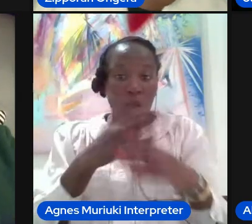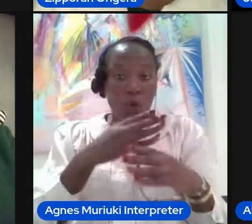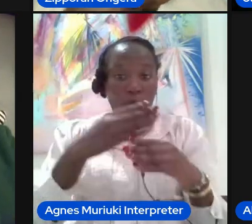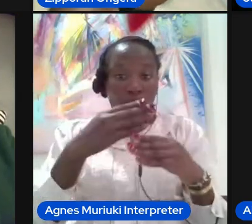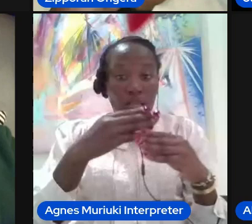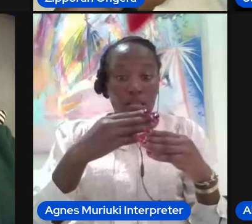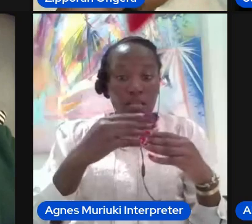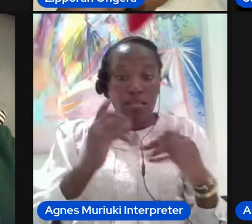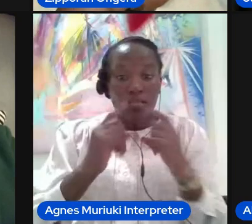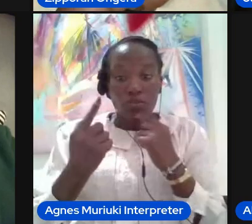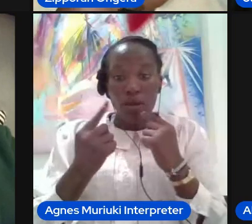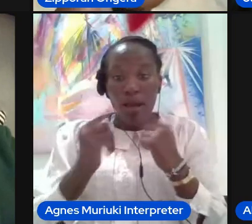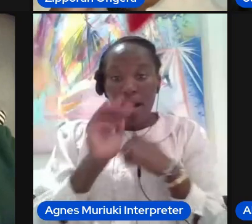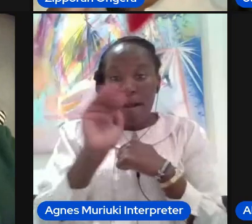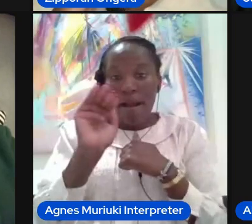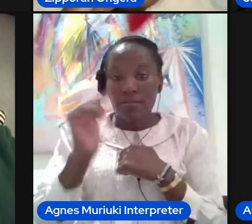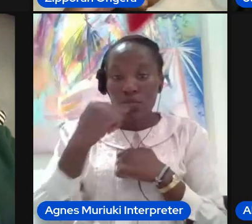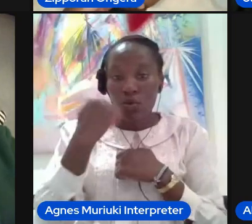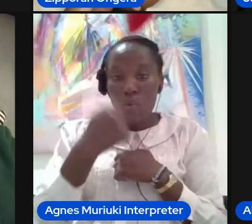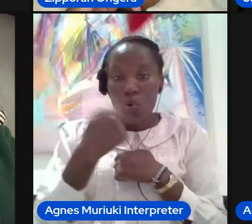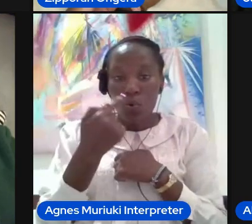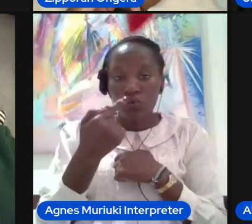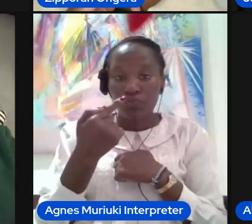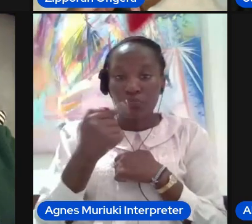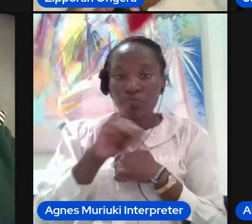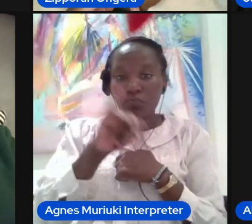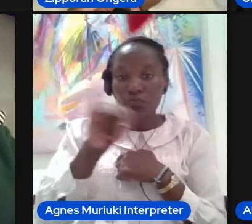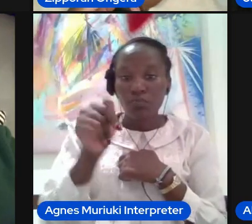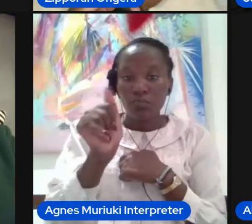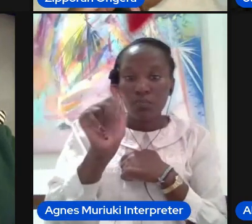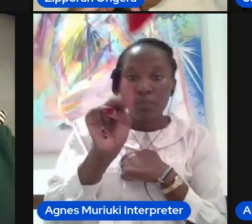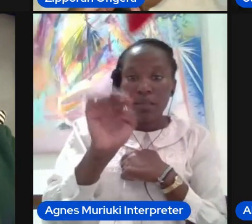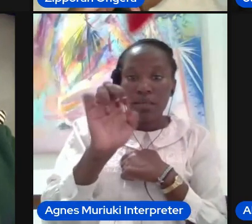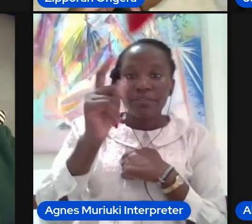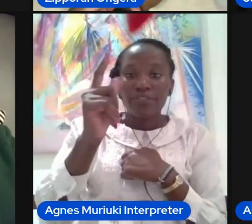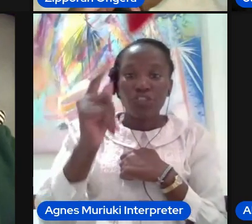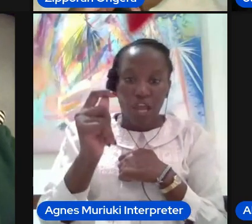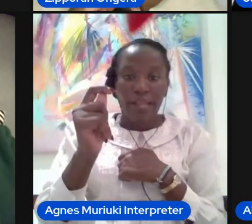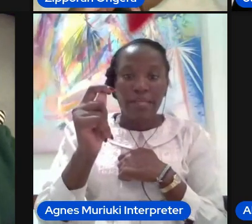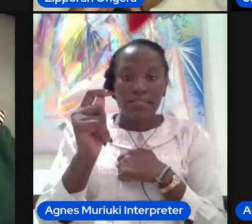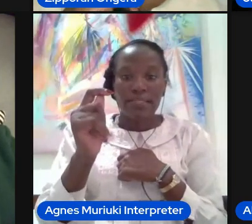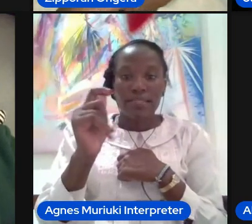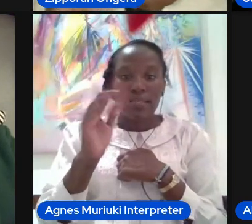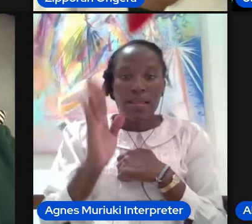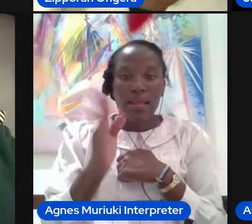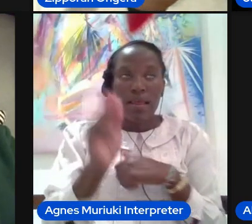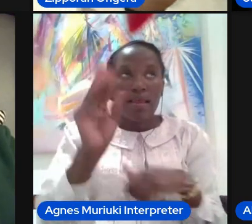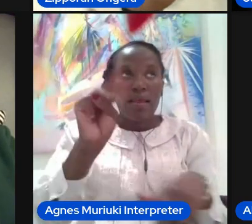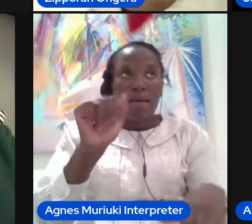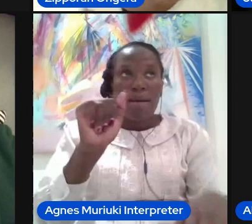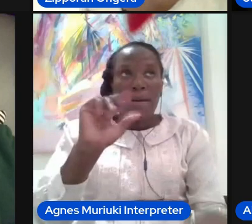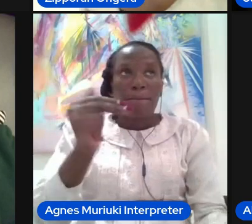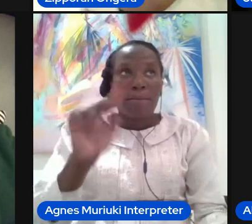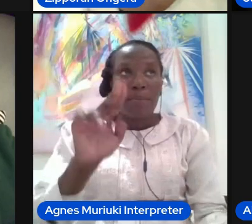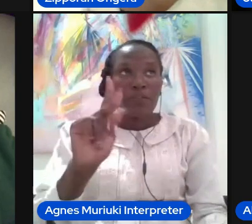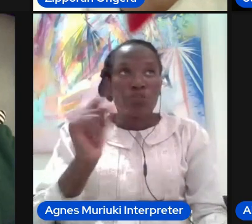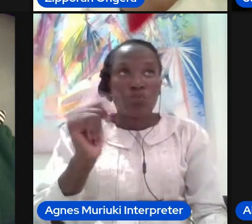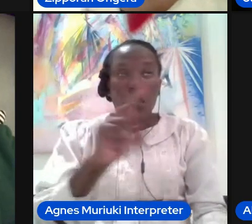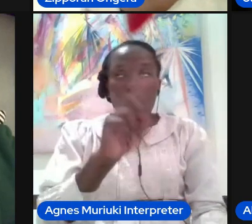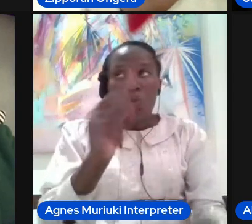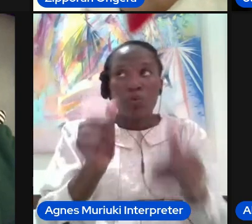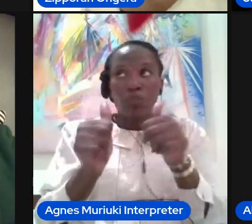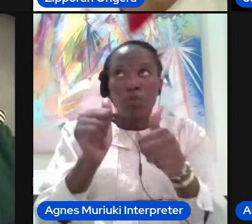to Madam Janet Machuka. Janet Machuka, my question to you, what